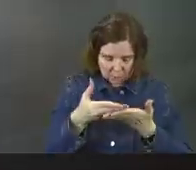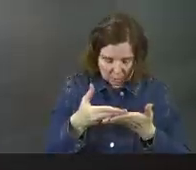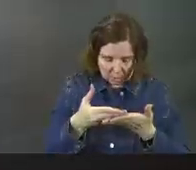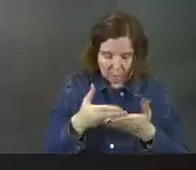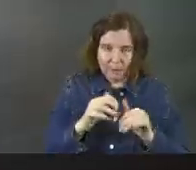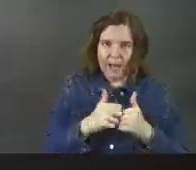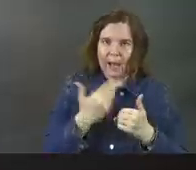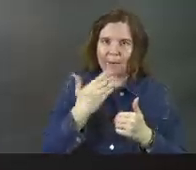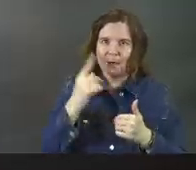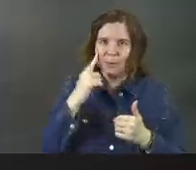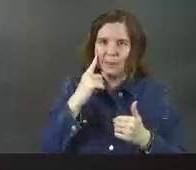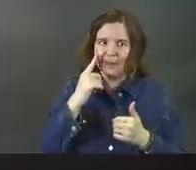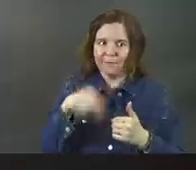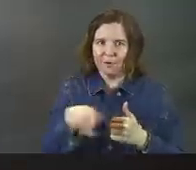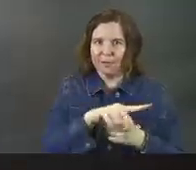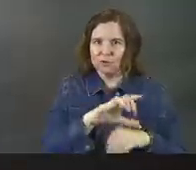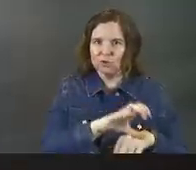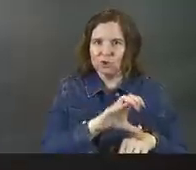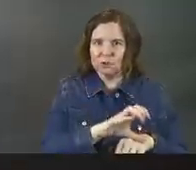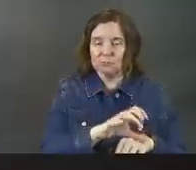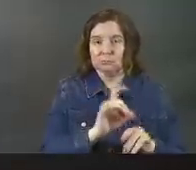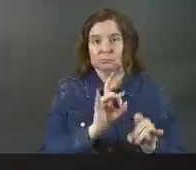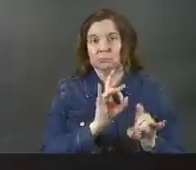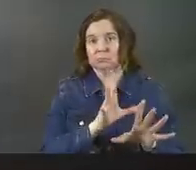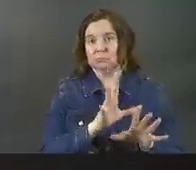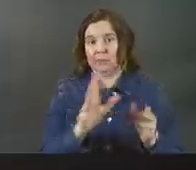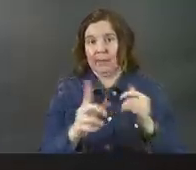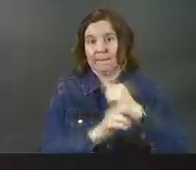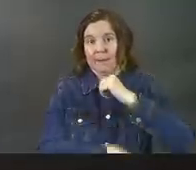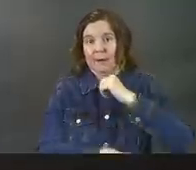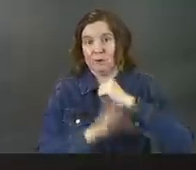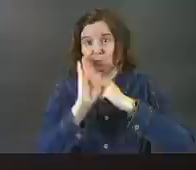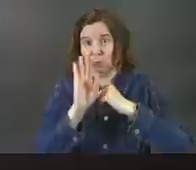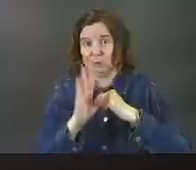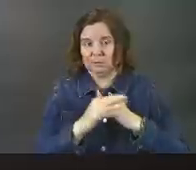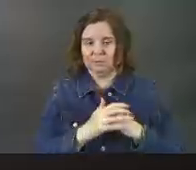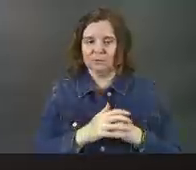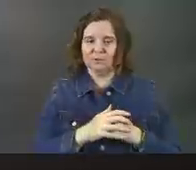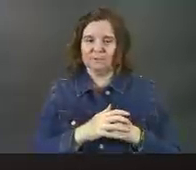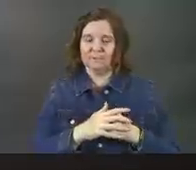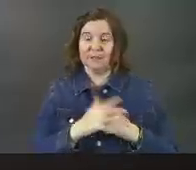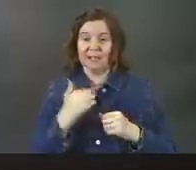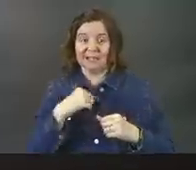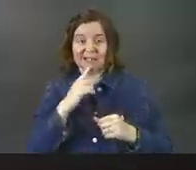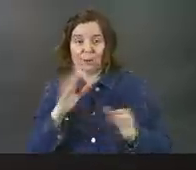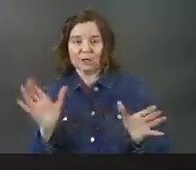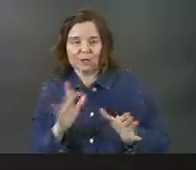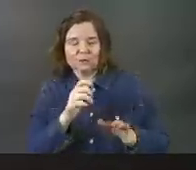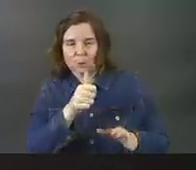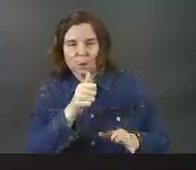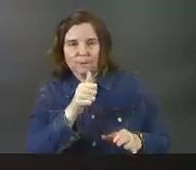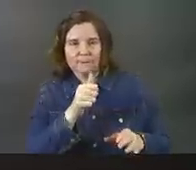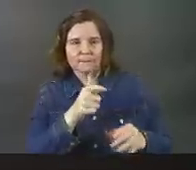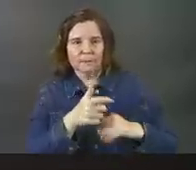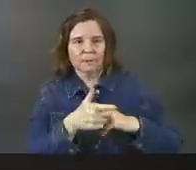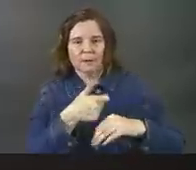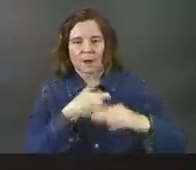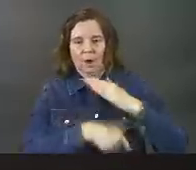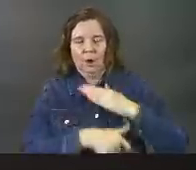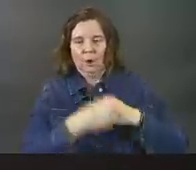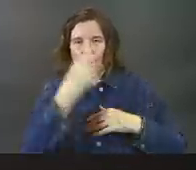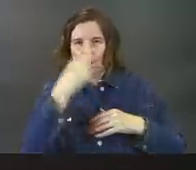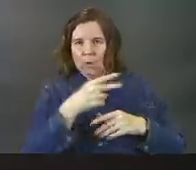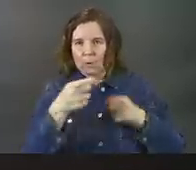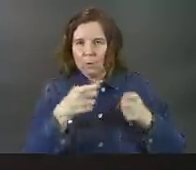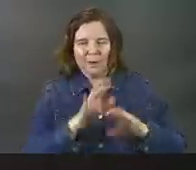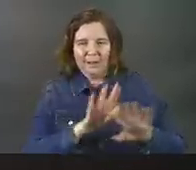how bad do you think it would be for those churches? Like, they were about to get encouraged to not, like, fall under the Roman